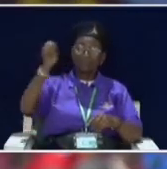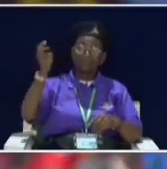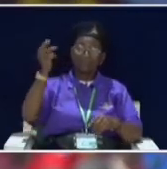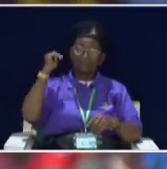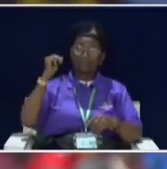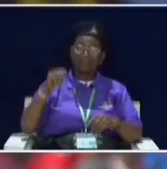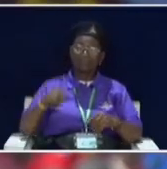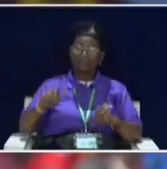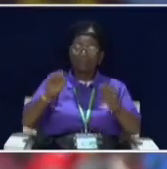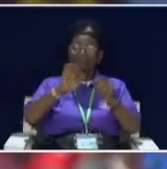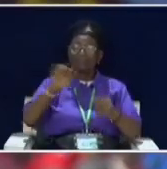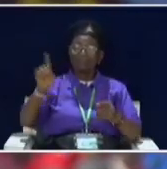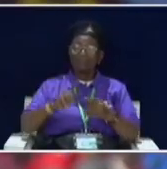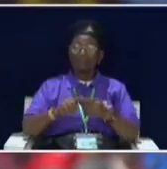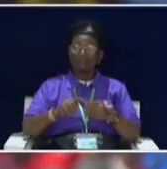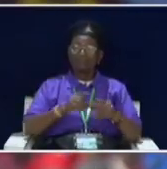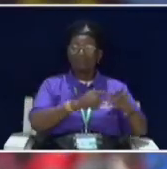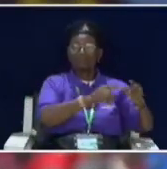over,